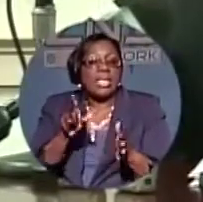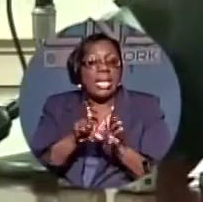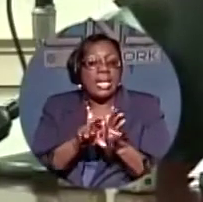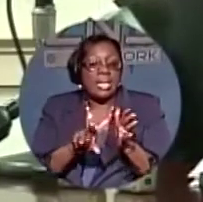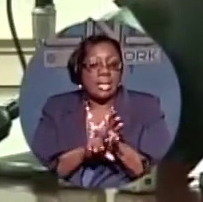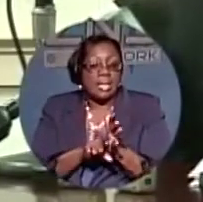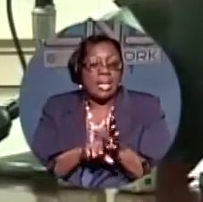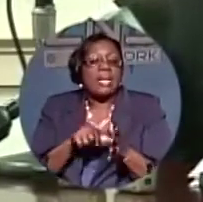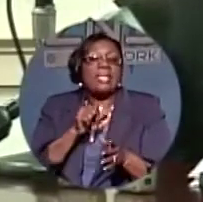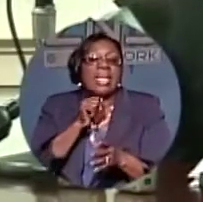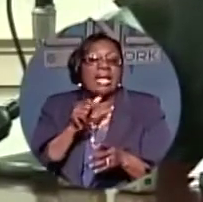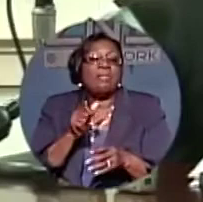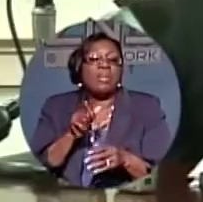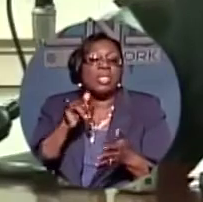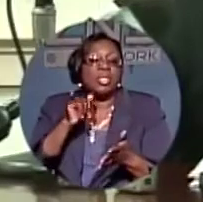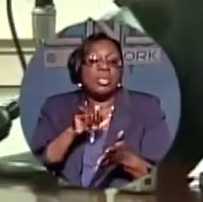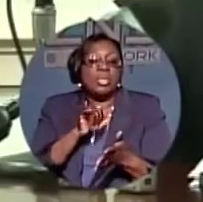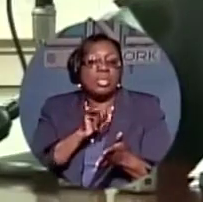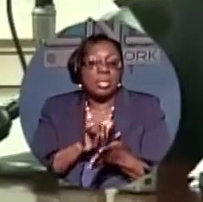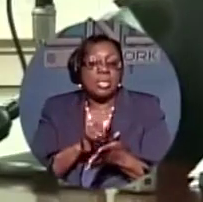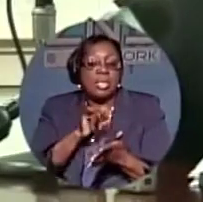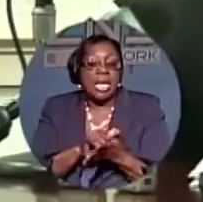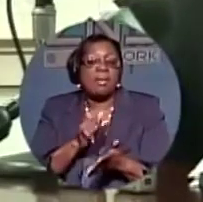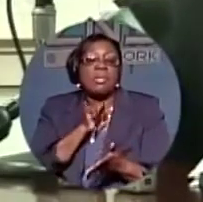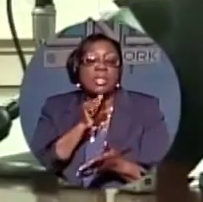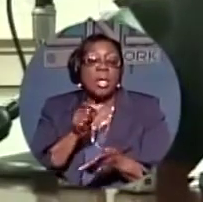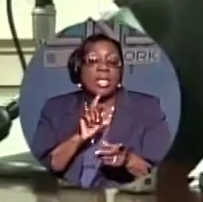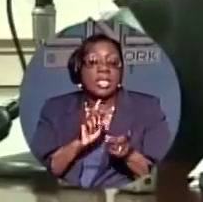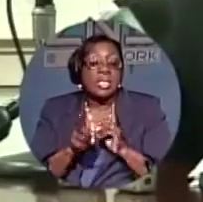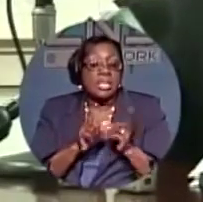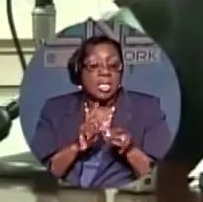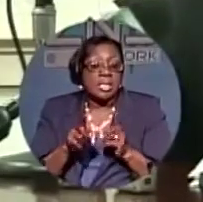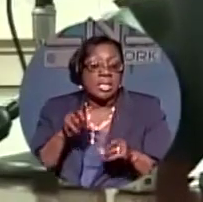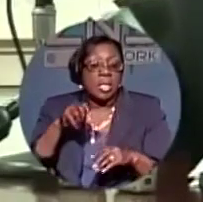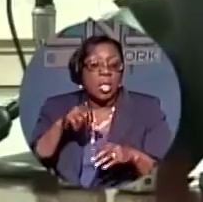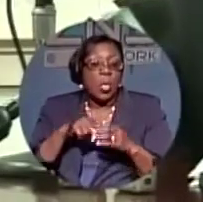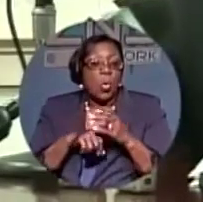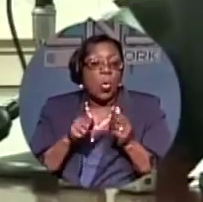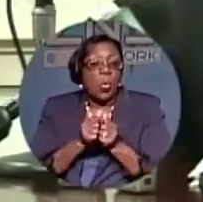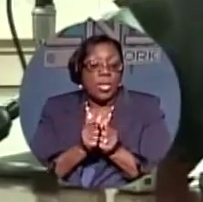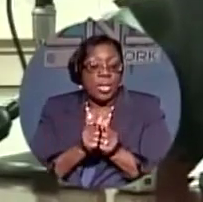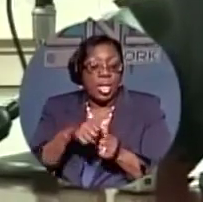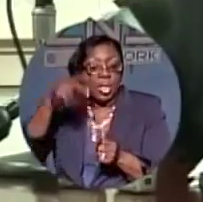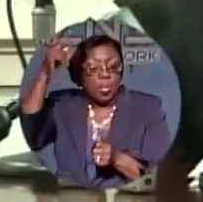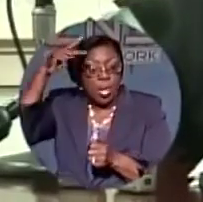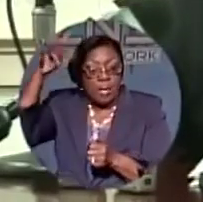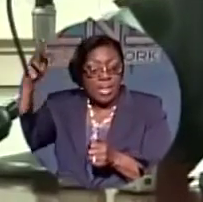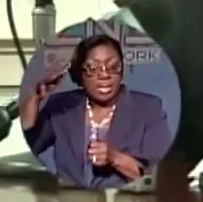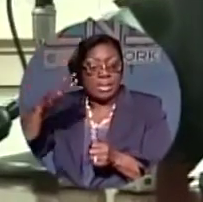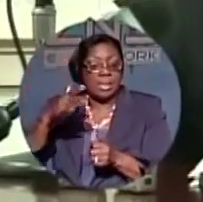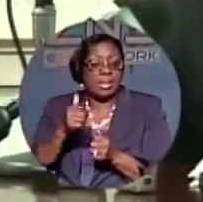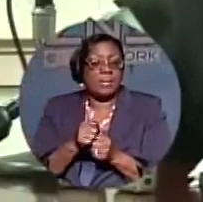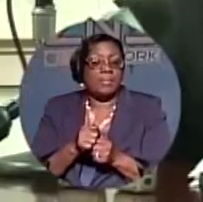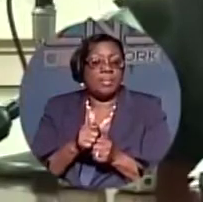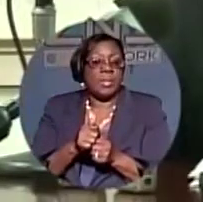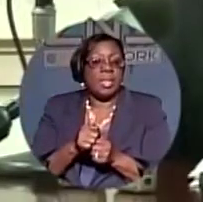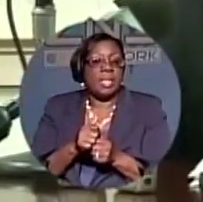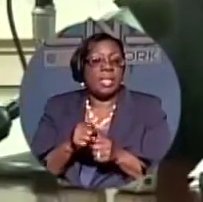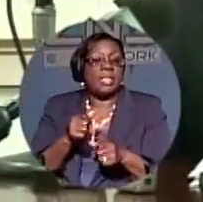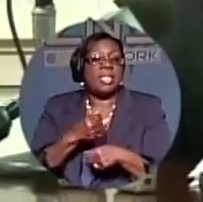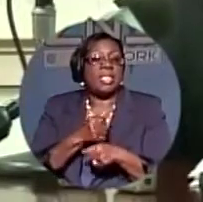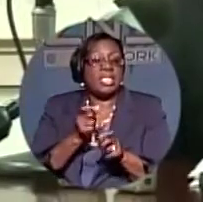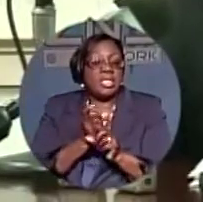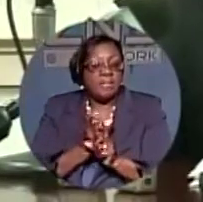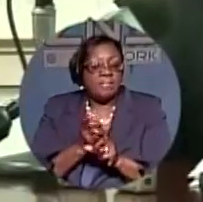Minister. The shift system was agreed to in 2006 under the Perry Christie administration,